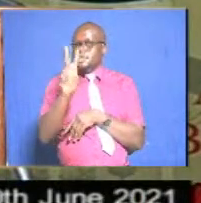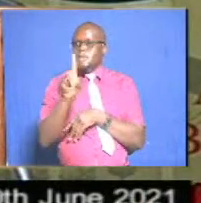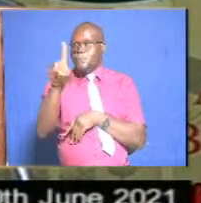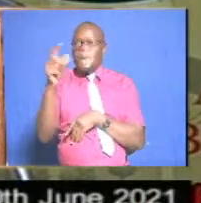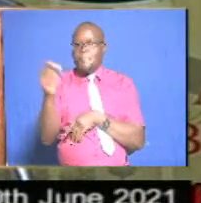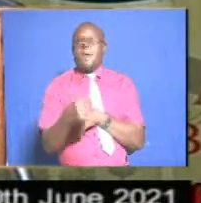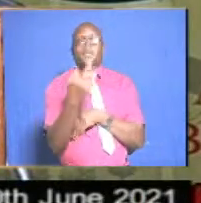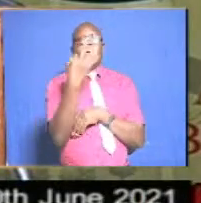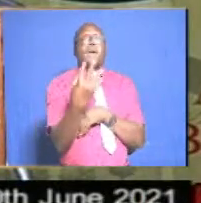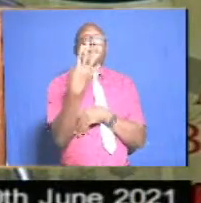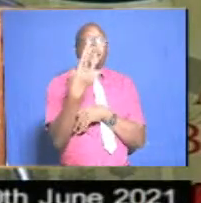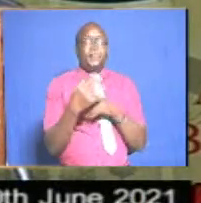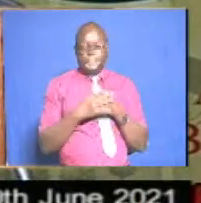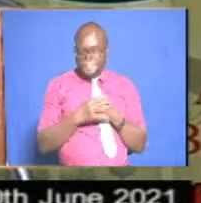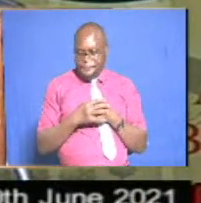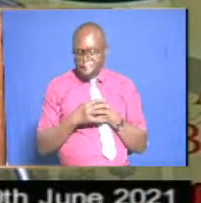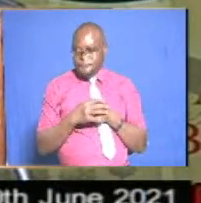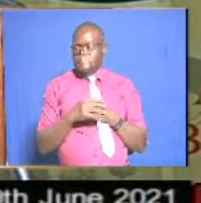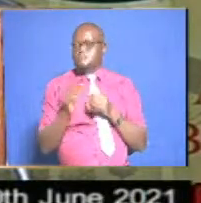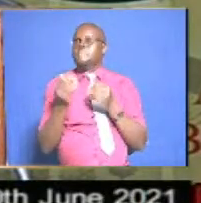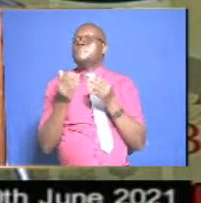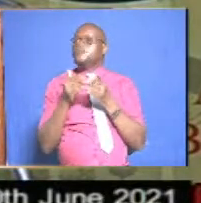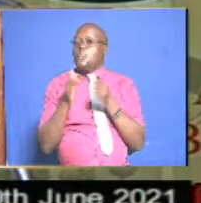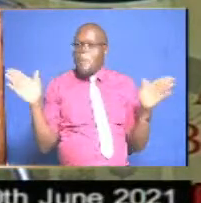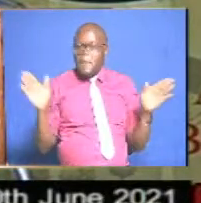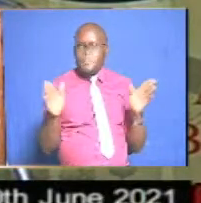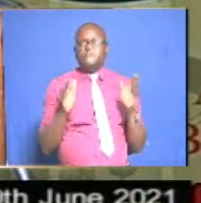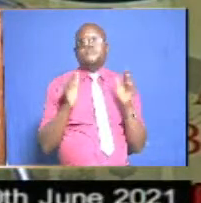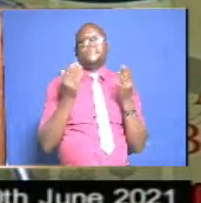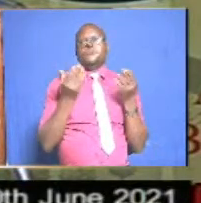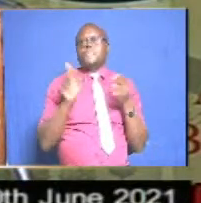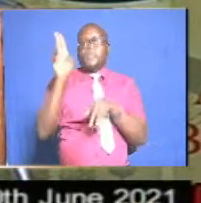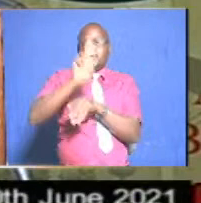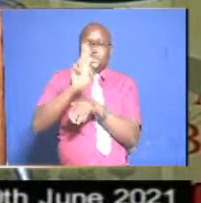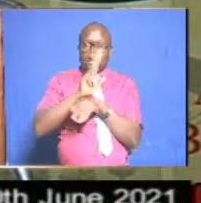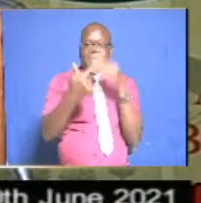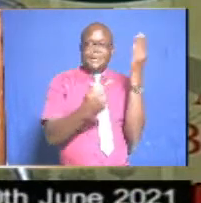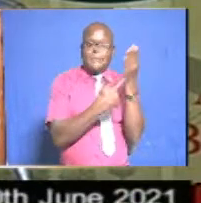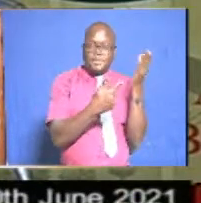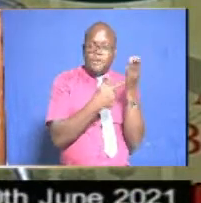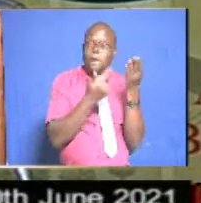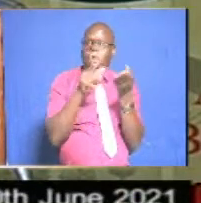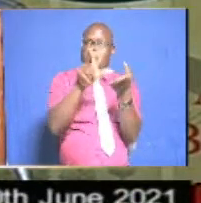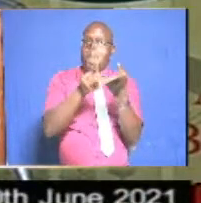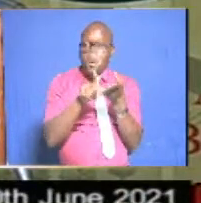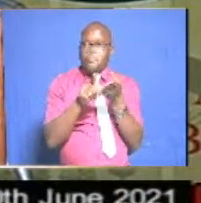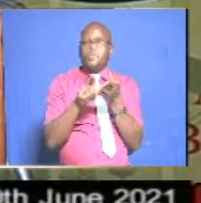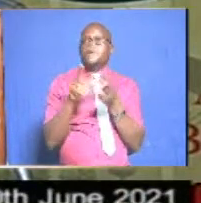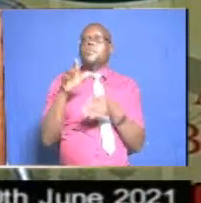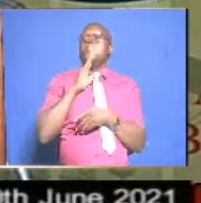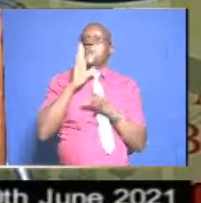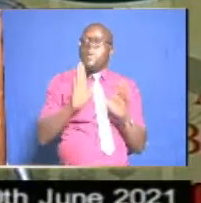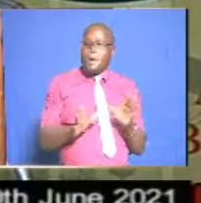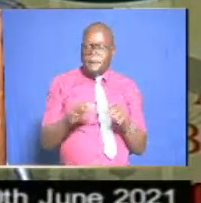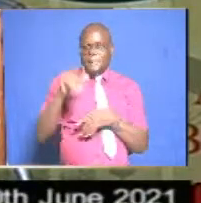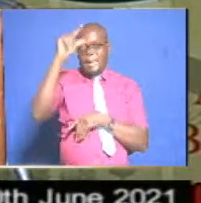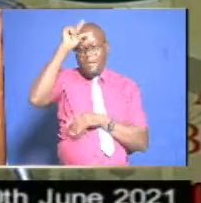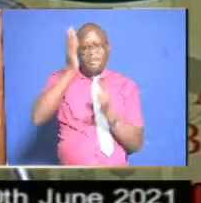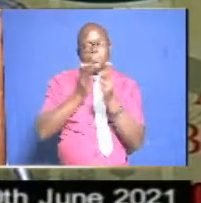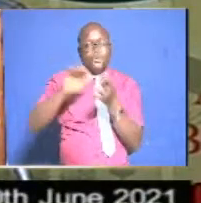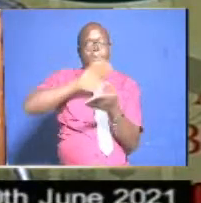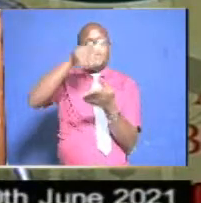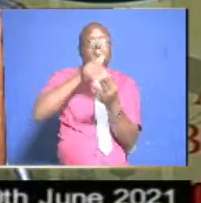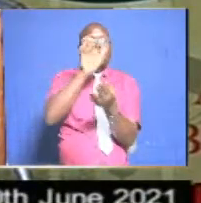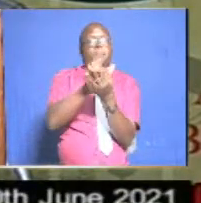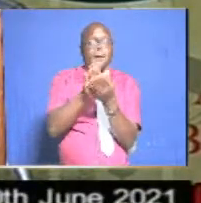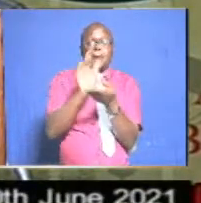April 2021. Mr. Speaker, in order to unlock the full potential of digital lenders, the government has, through the Central Bank of Kenya